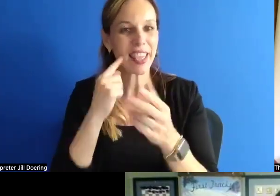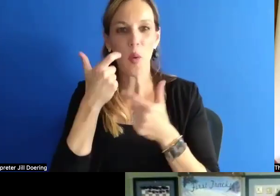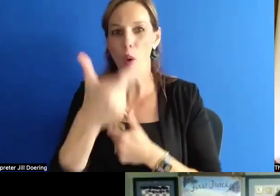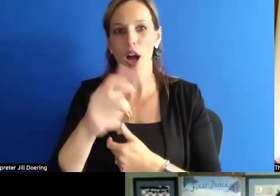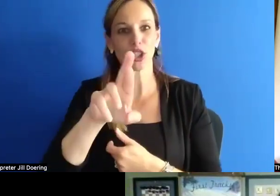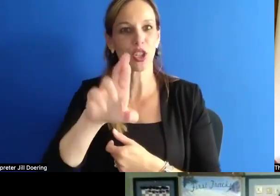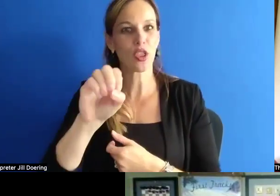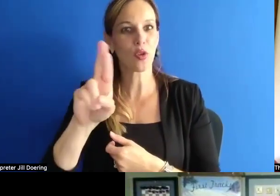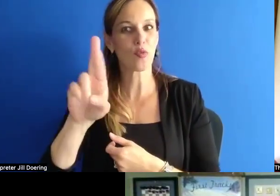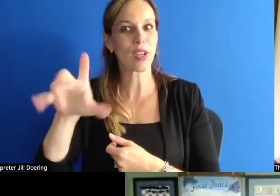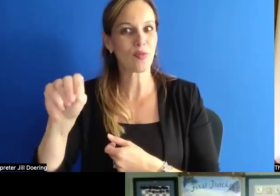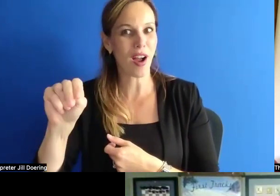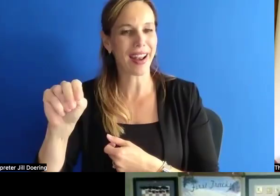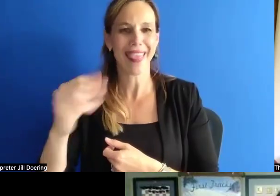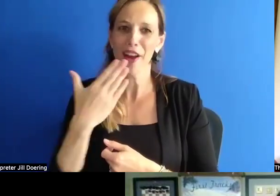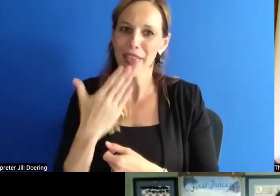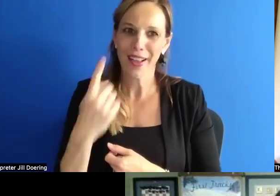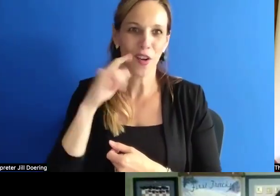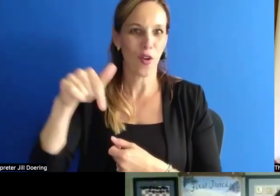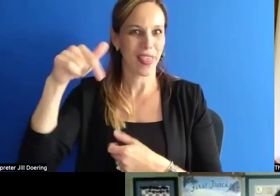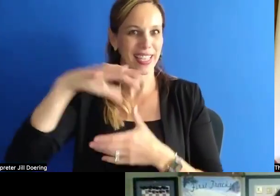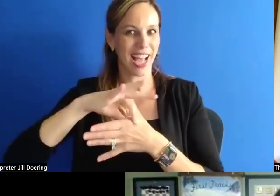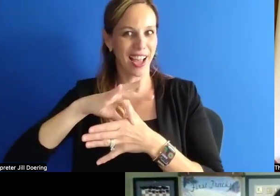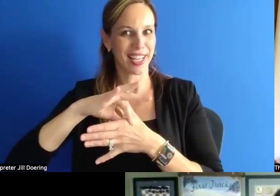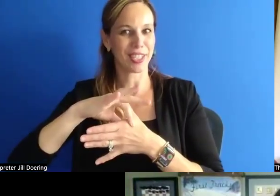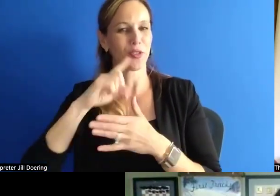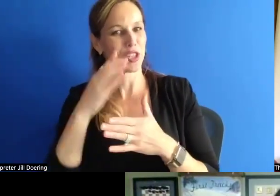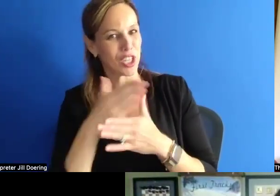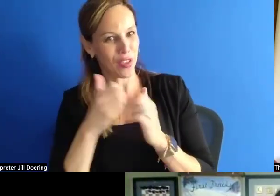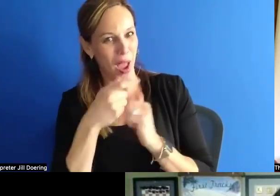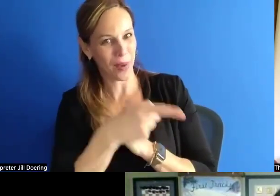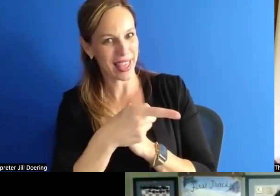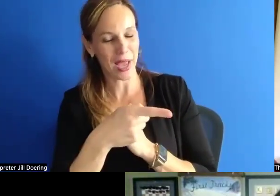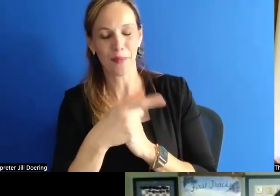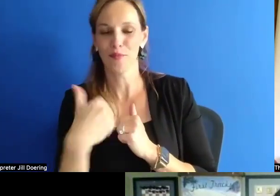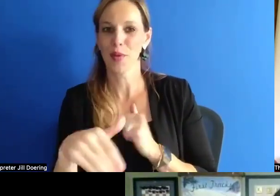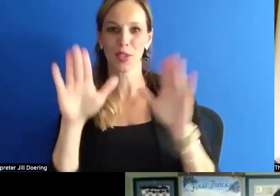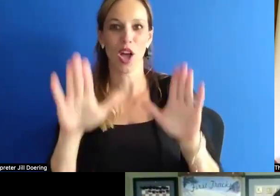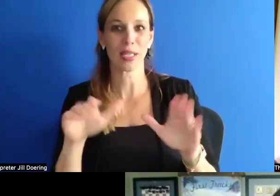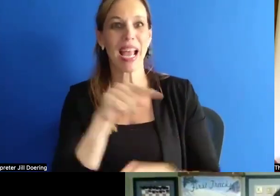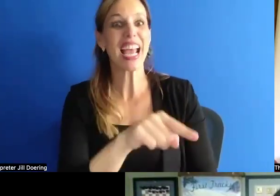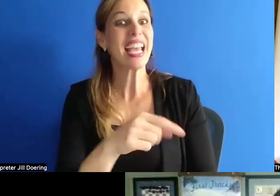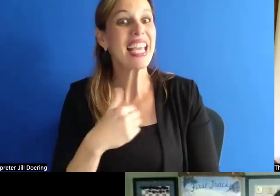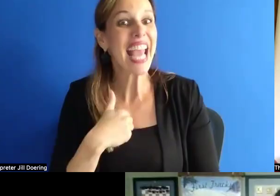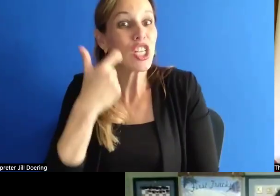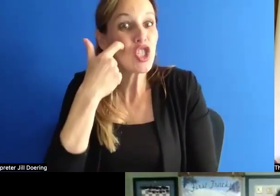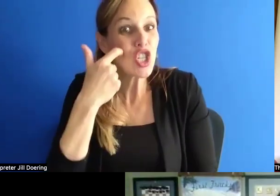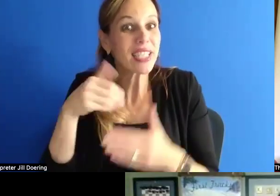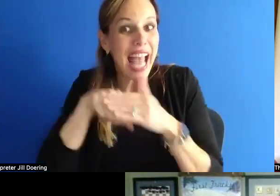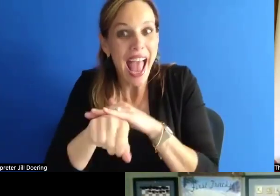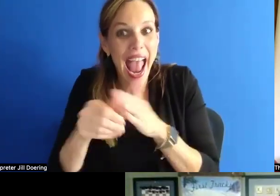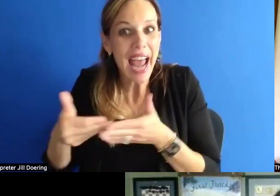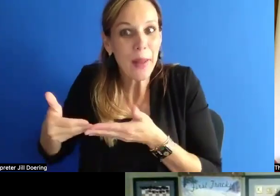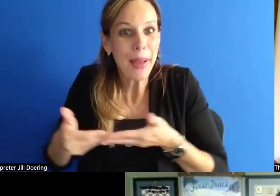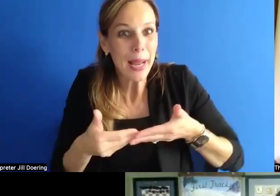content. So, getting to share that with him was awesome. And he had like a 6-day old, I think, at the time. So he was